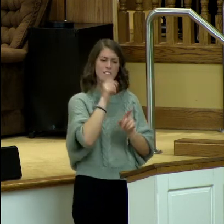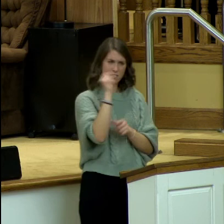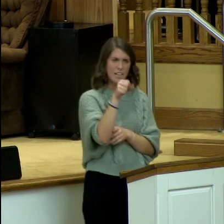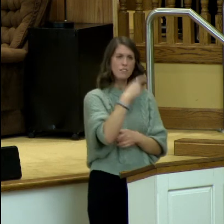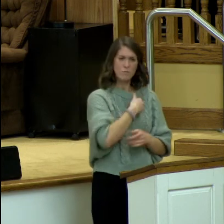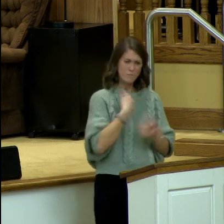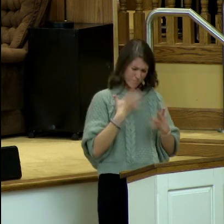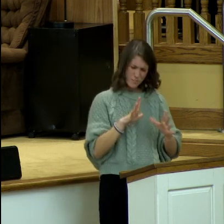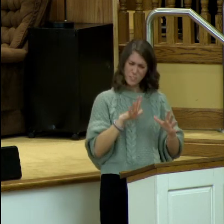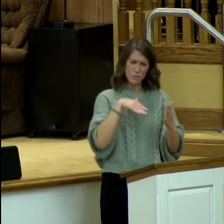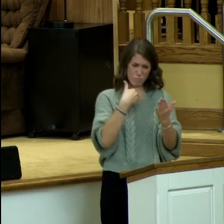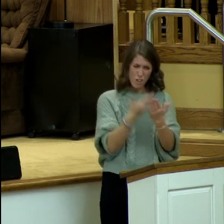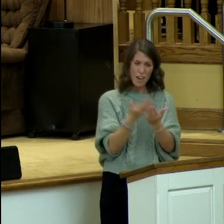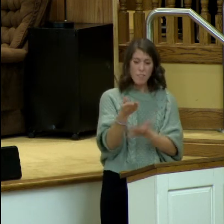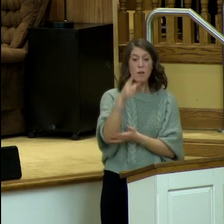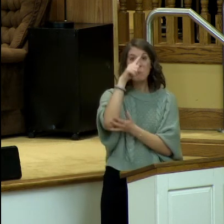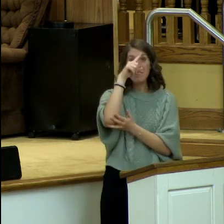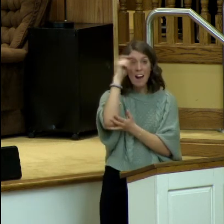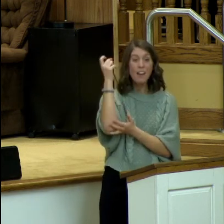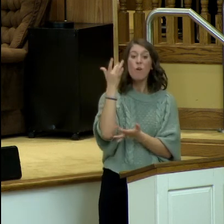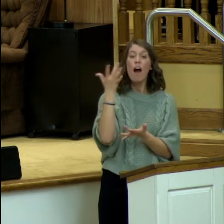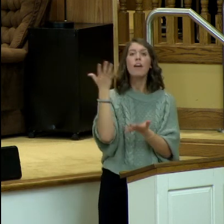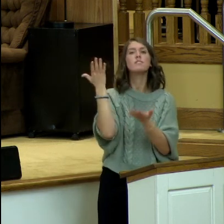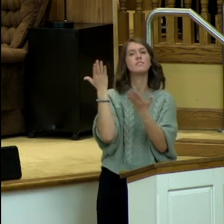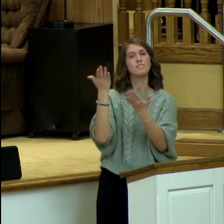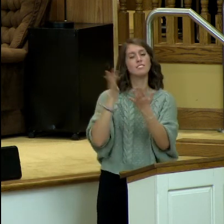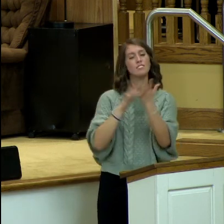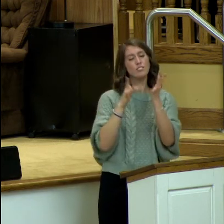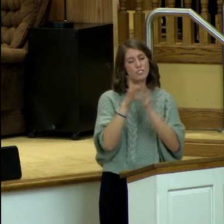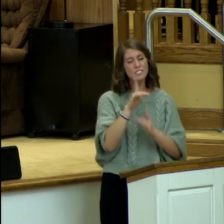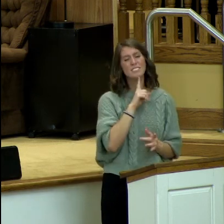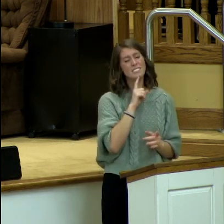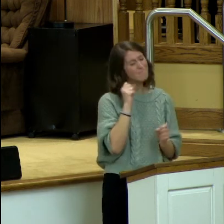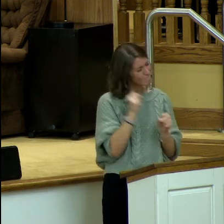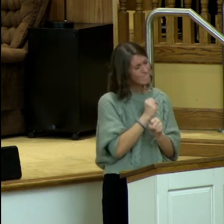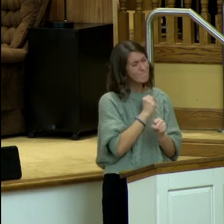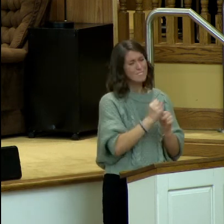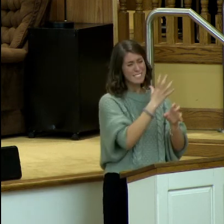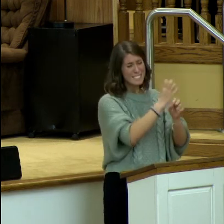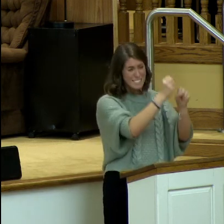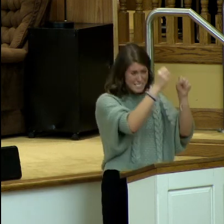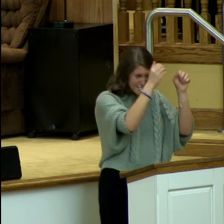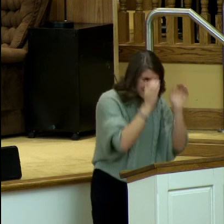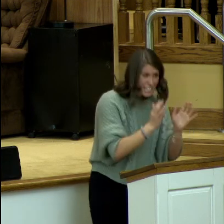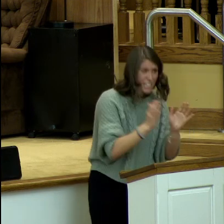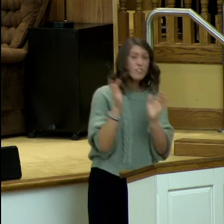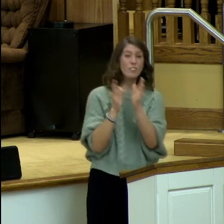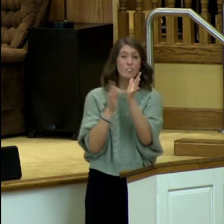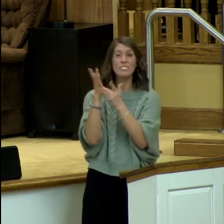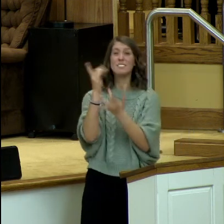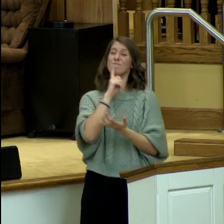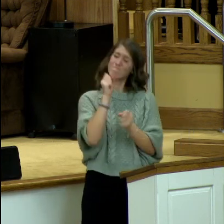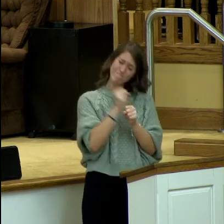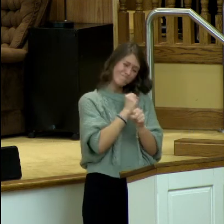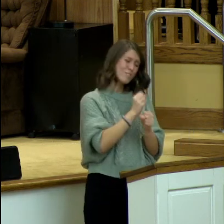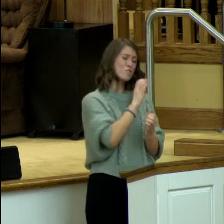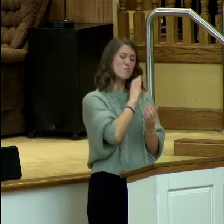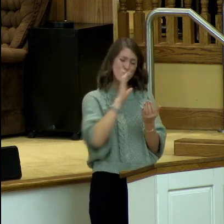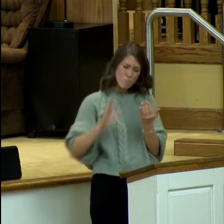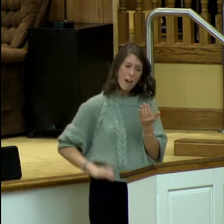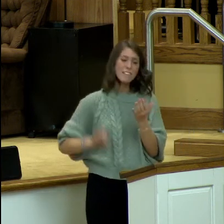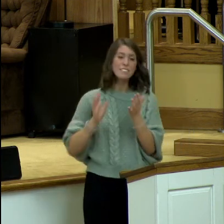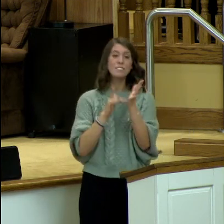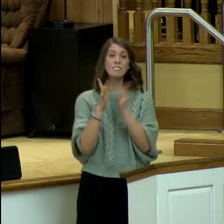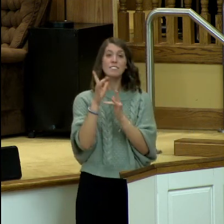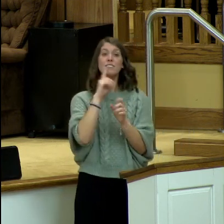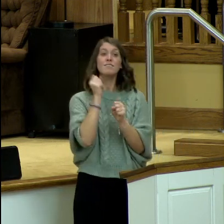there, and we're able to get there because Jesus is Savior, Jesus is Christ, and